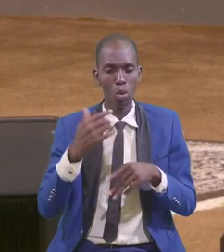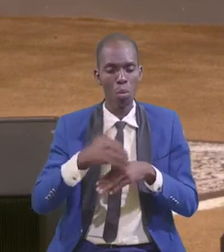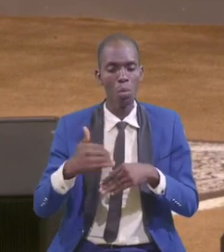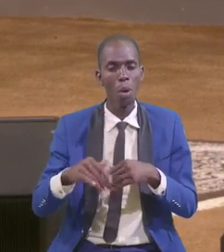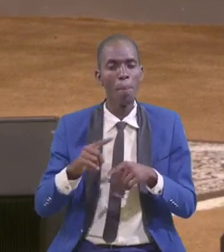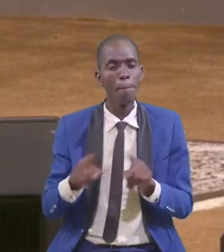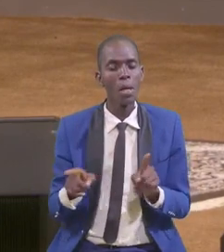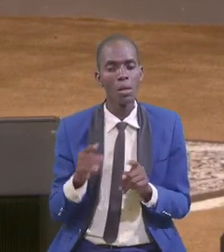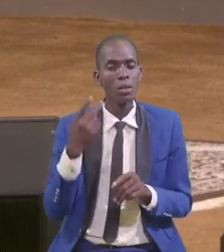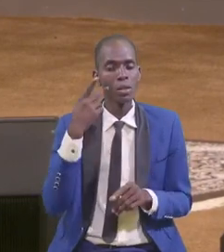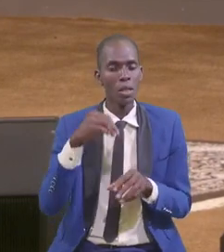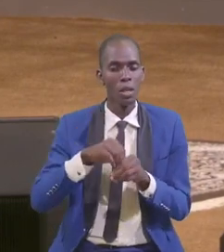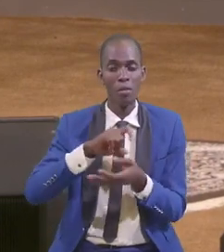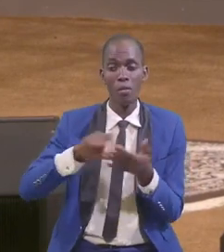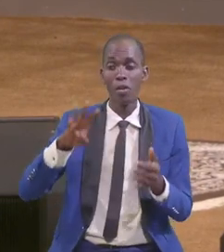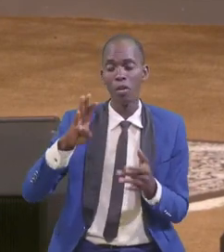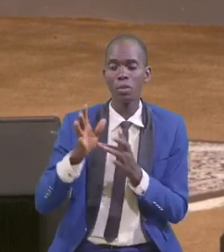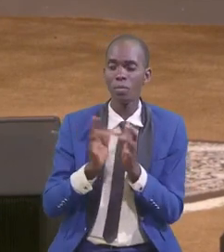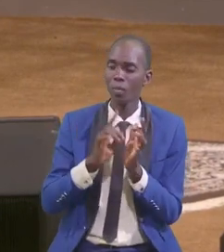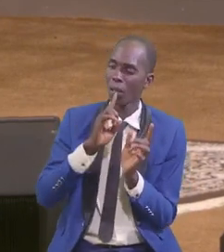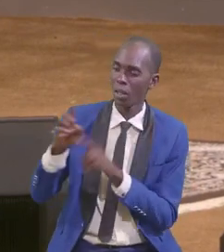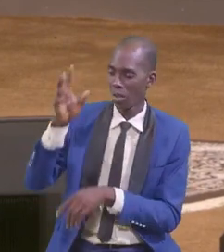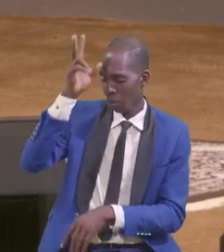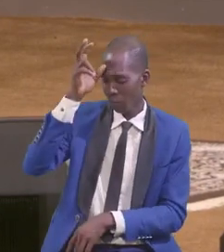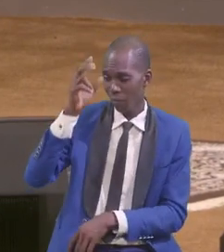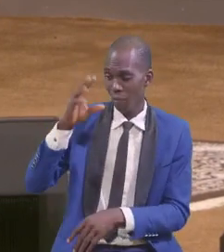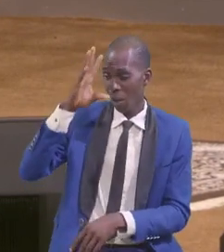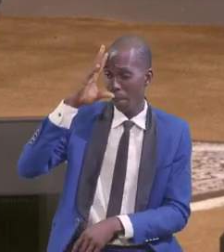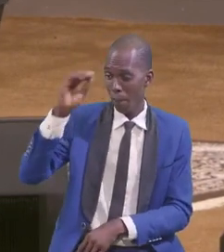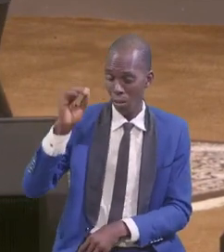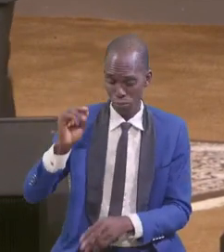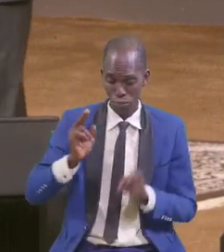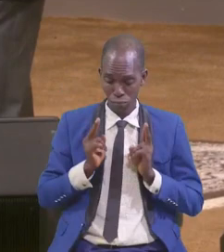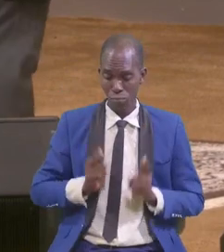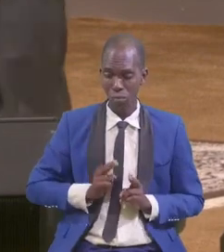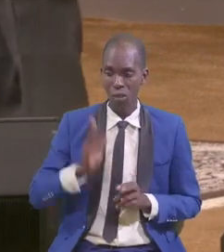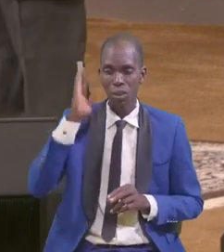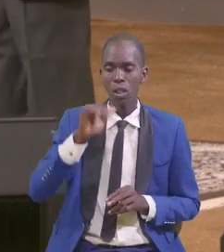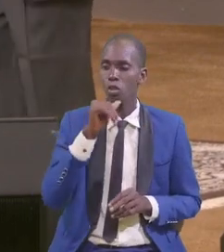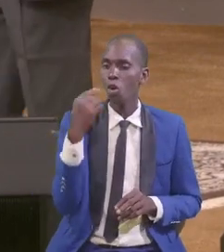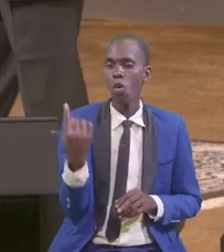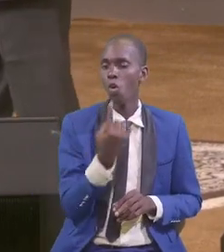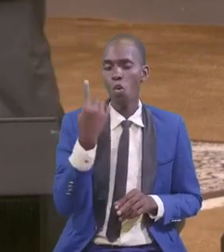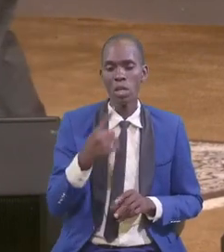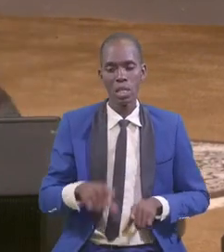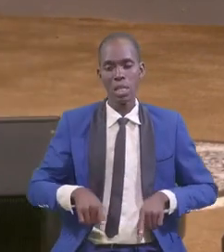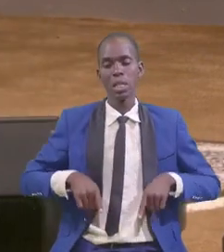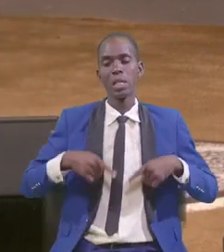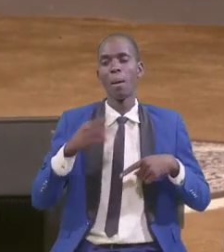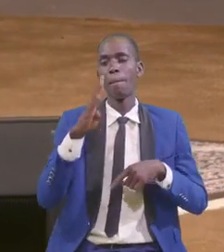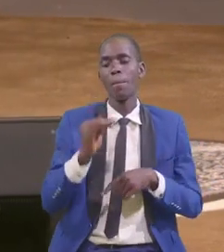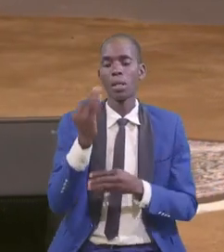said, it is written, man shall not live by bread alone, but by